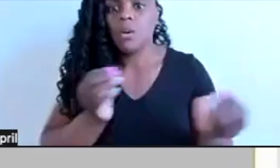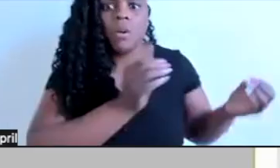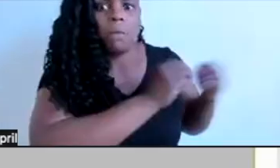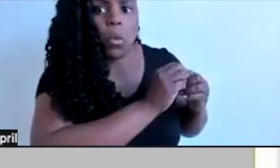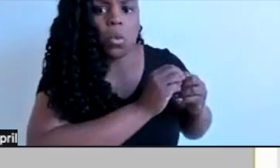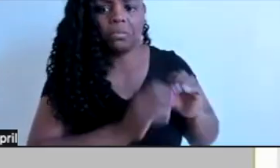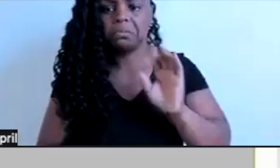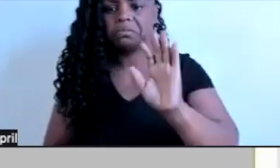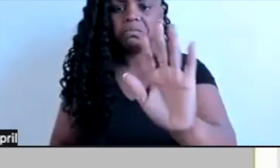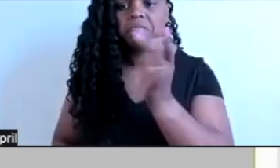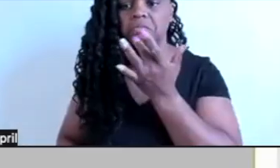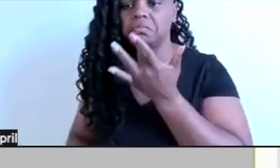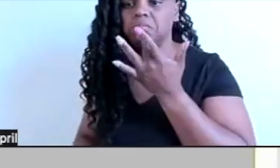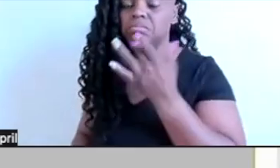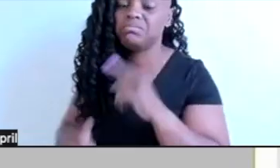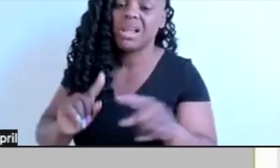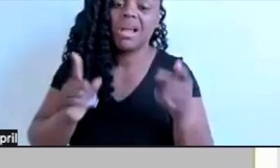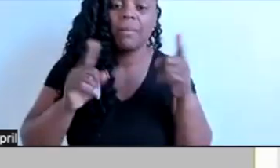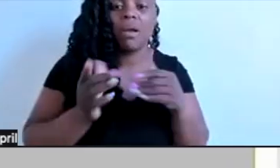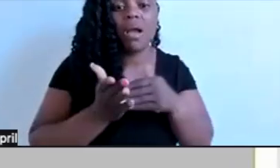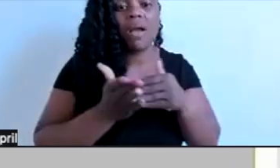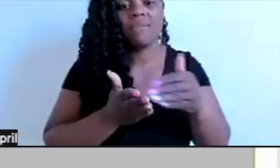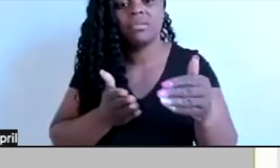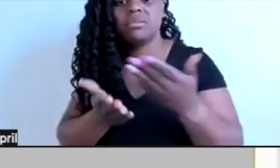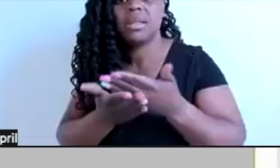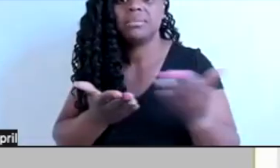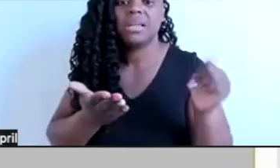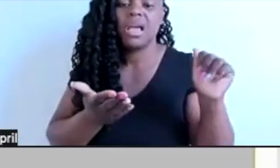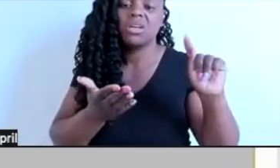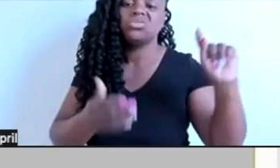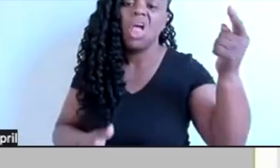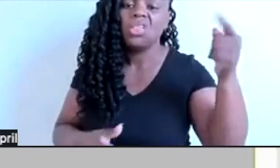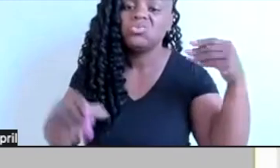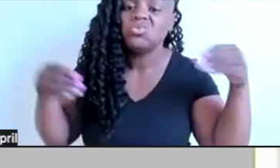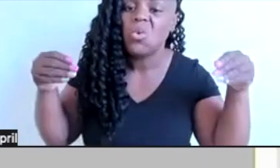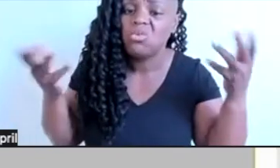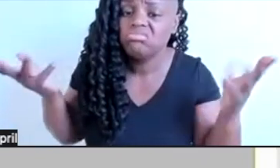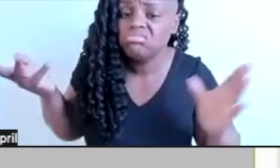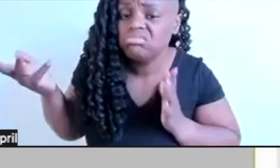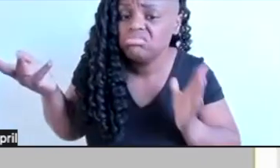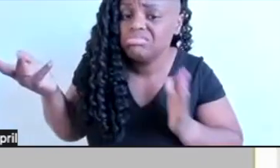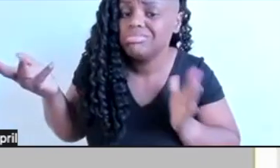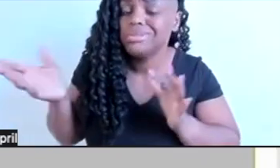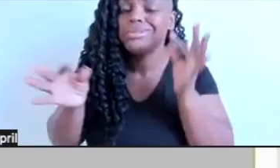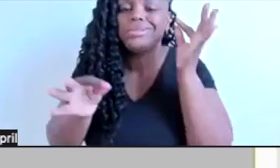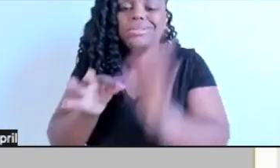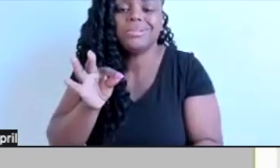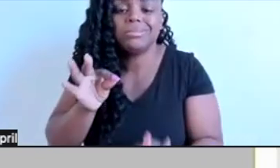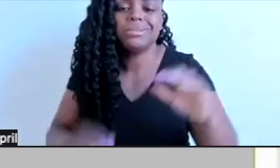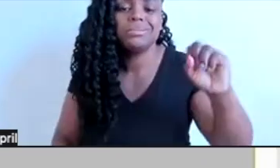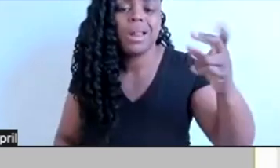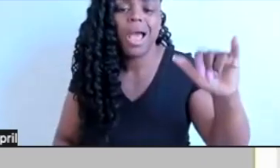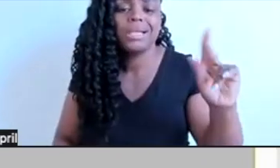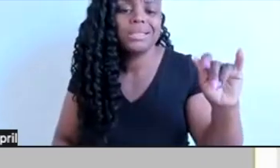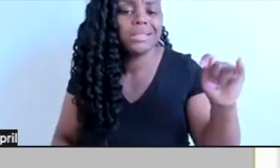most supplies at a dollar store for a simple supply kit. For the basics, you'll need a first aid kit with supplies that match your level of